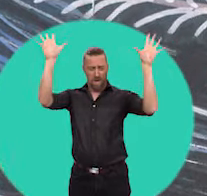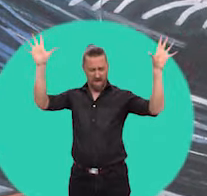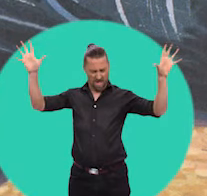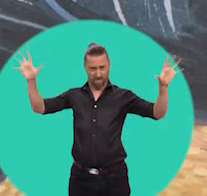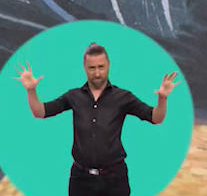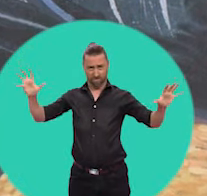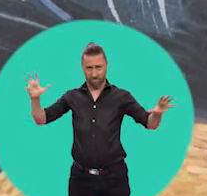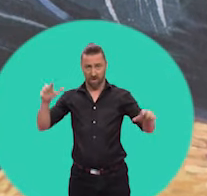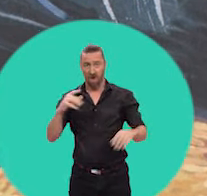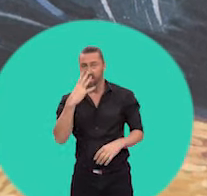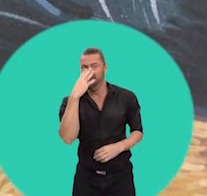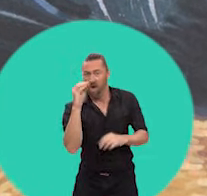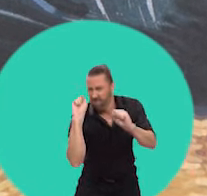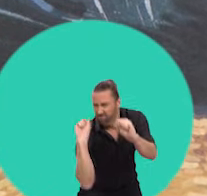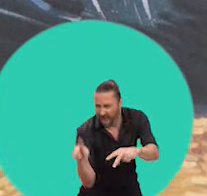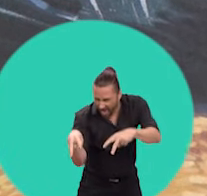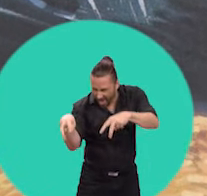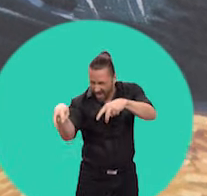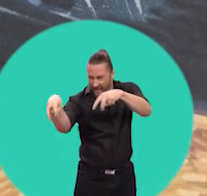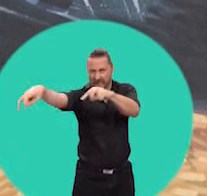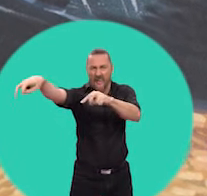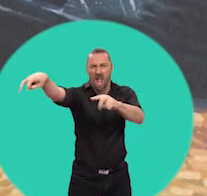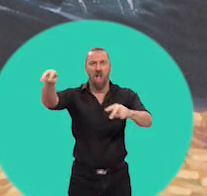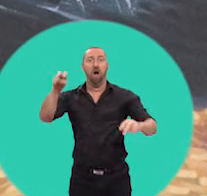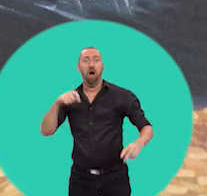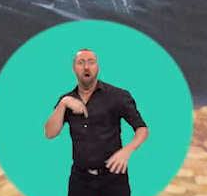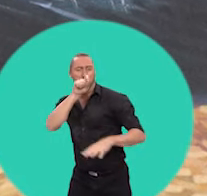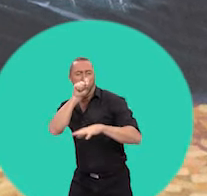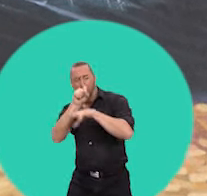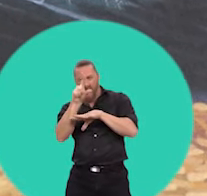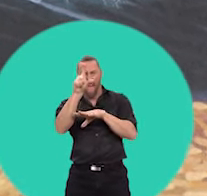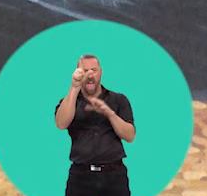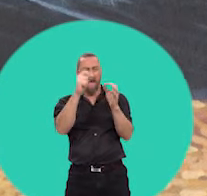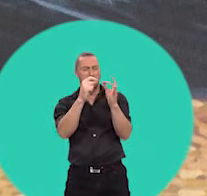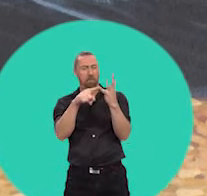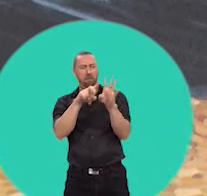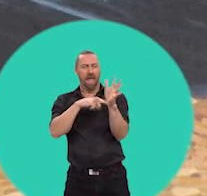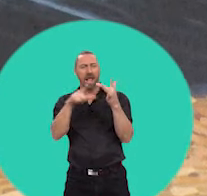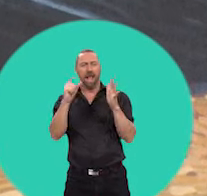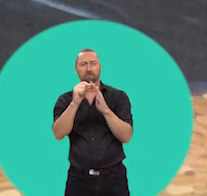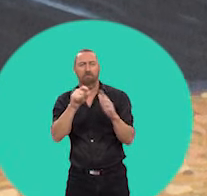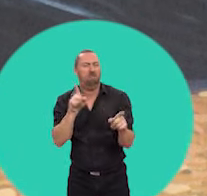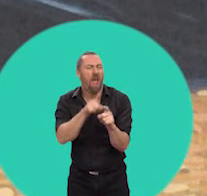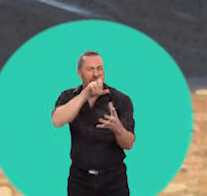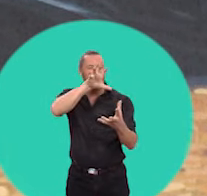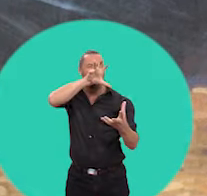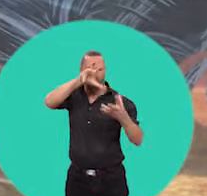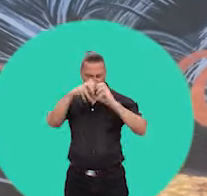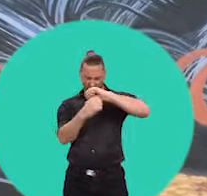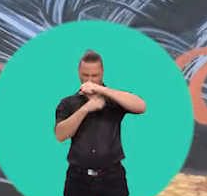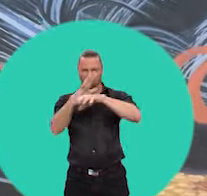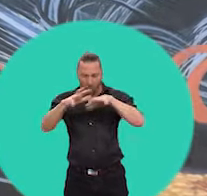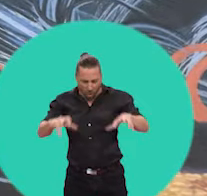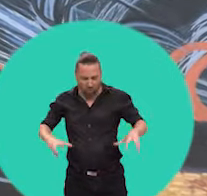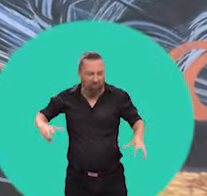would go. Just as the fox pounced, he erupted with the sound of a bunyip. It was a roar, a cackle, a